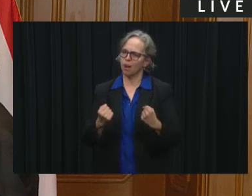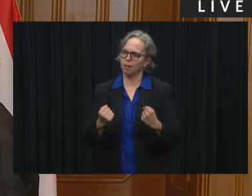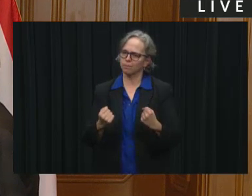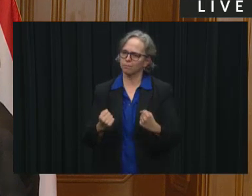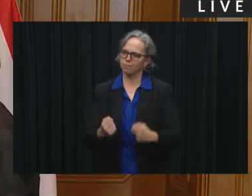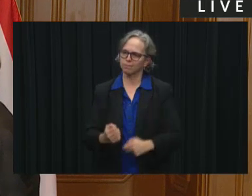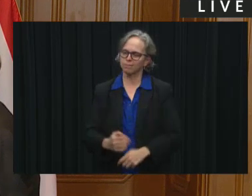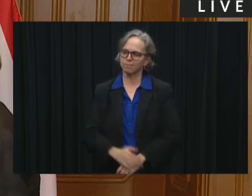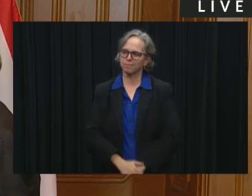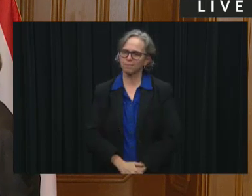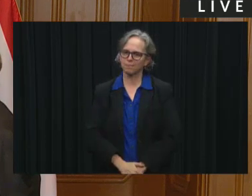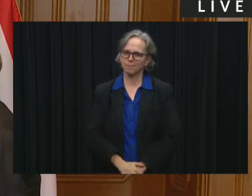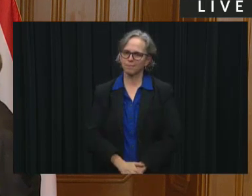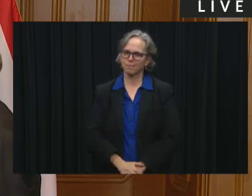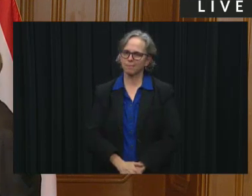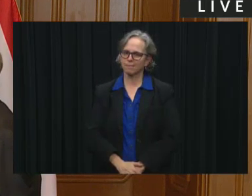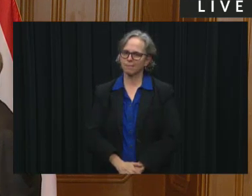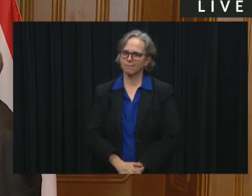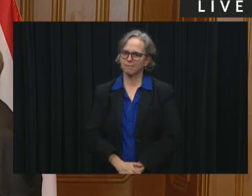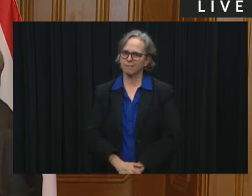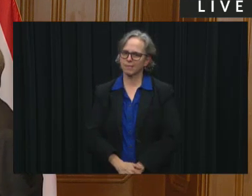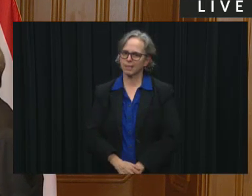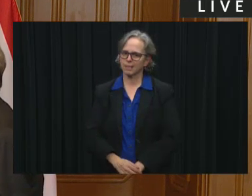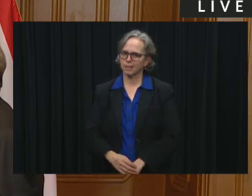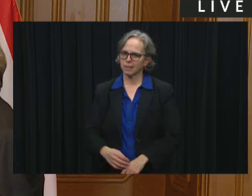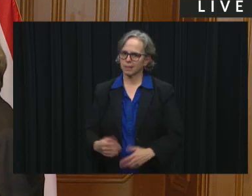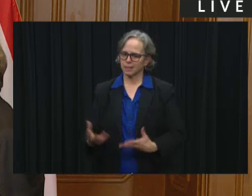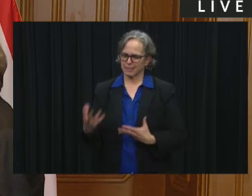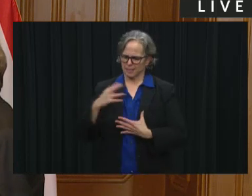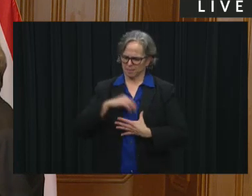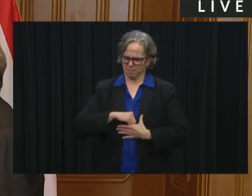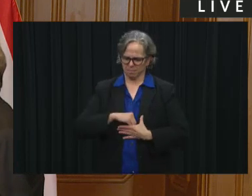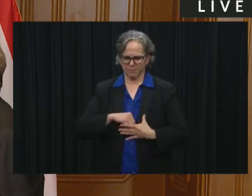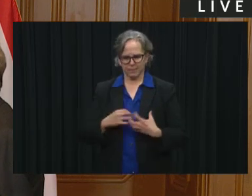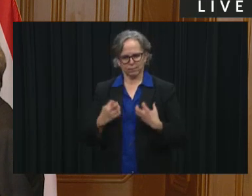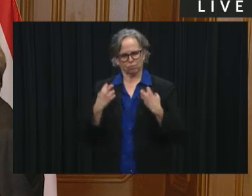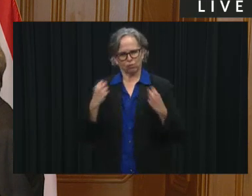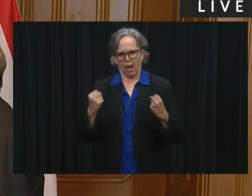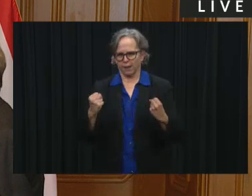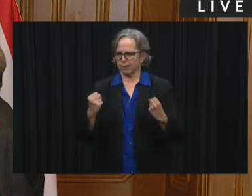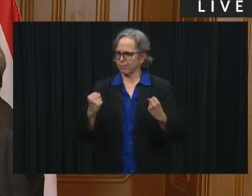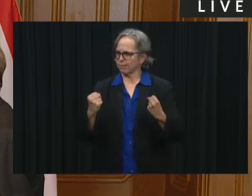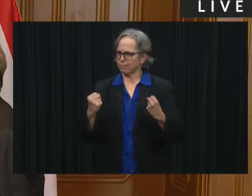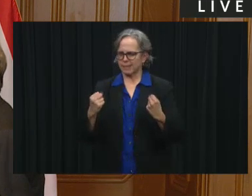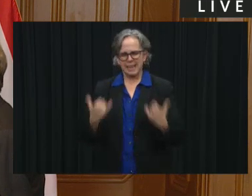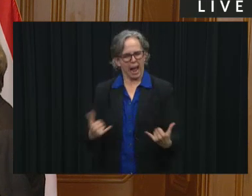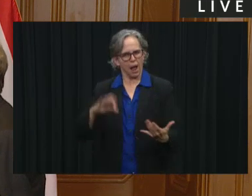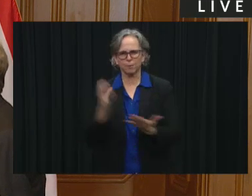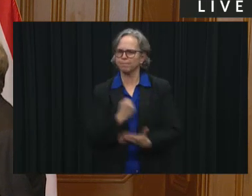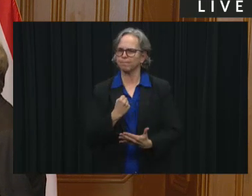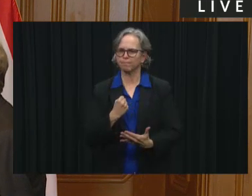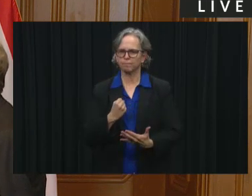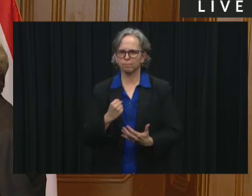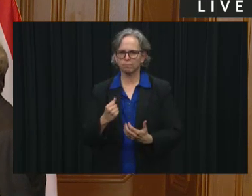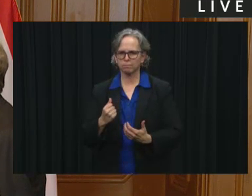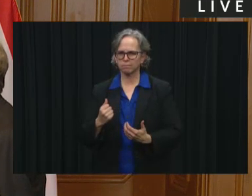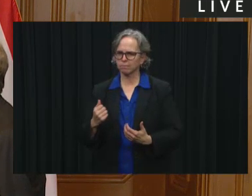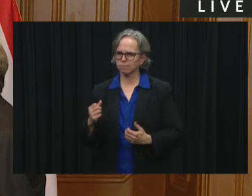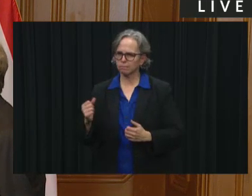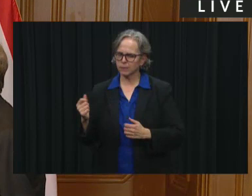And now, we need that strength more than ever. It's up to all of us to stay home, stay